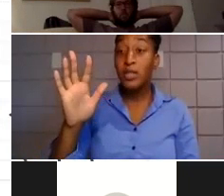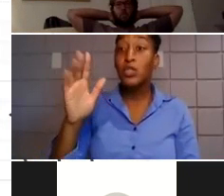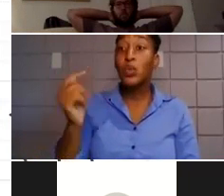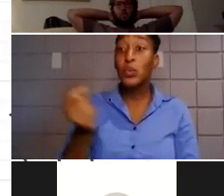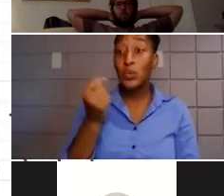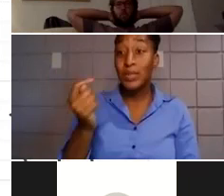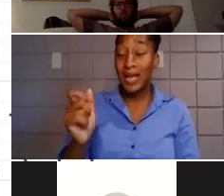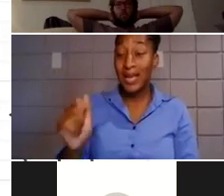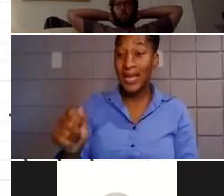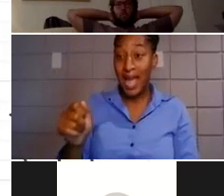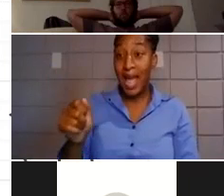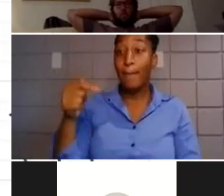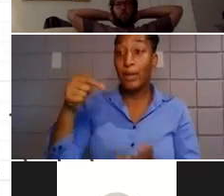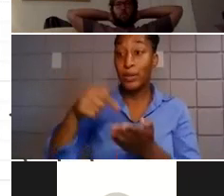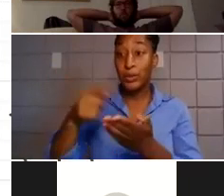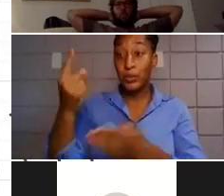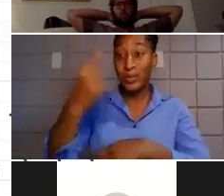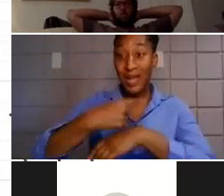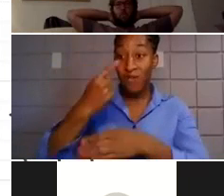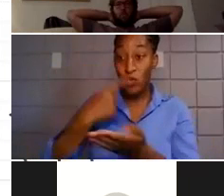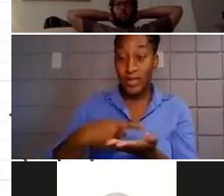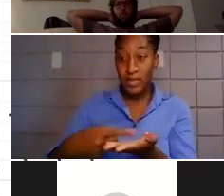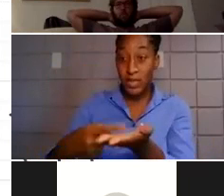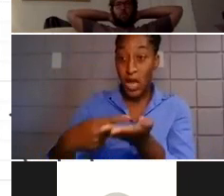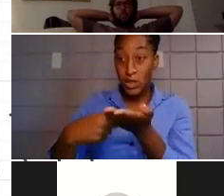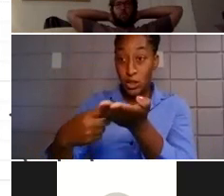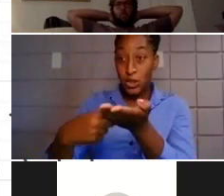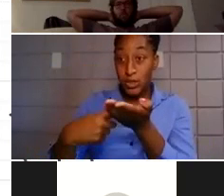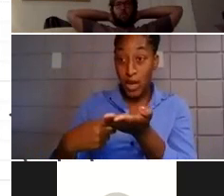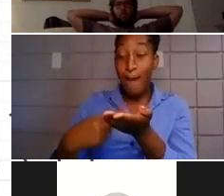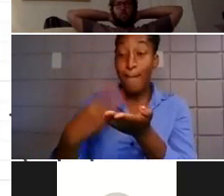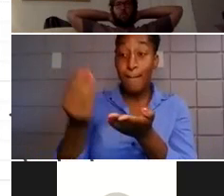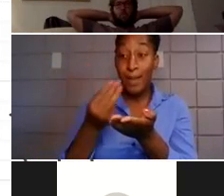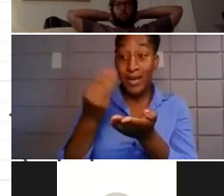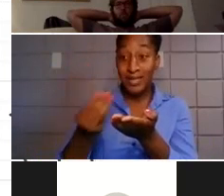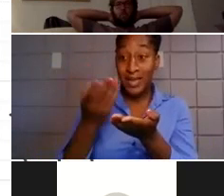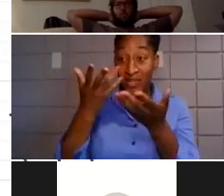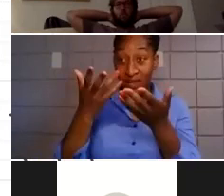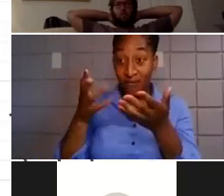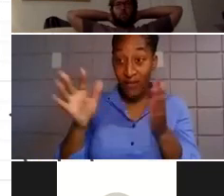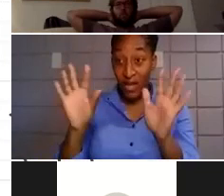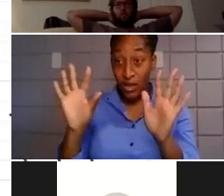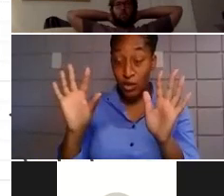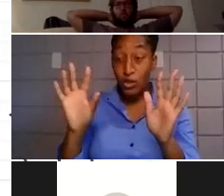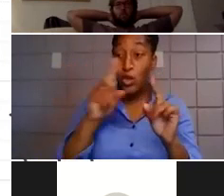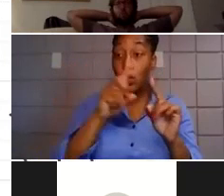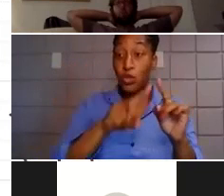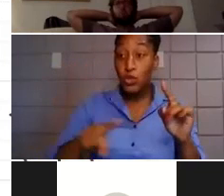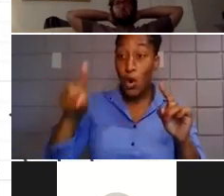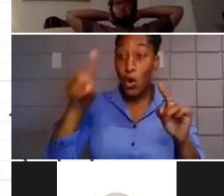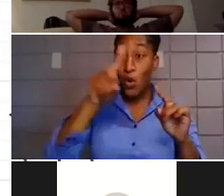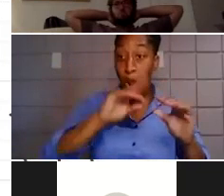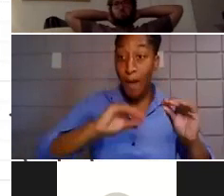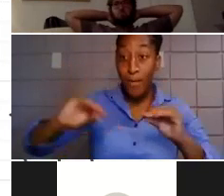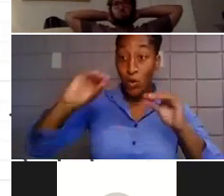at the circular motion, you'll have some opportunity to finish that problem set. In